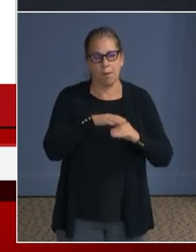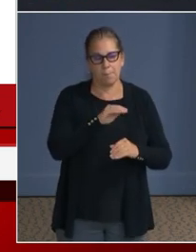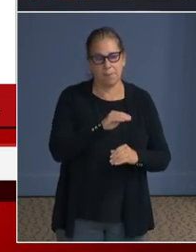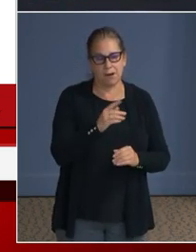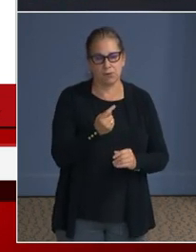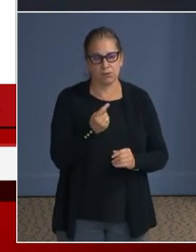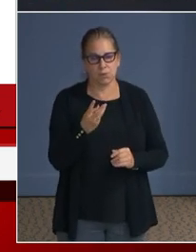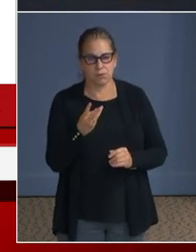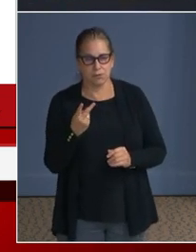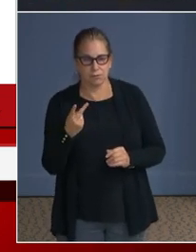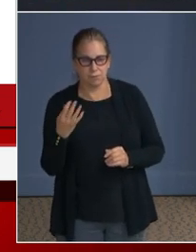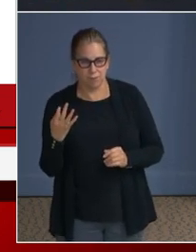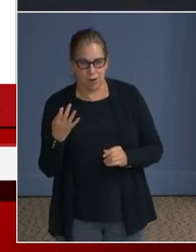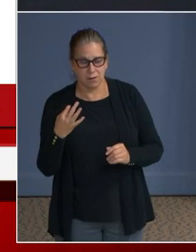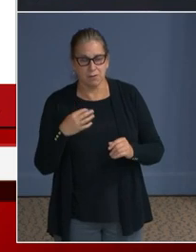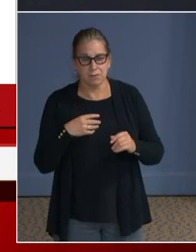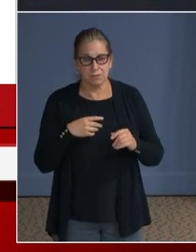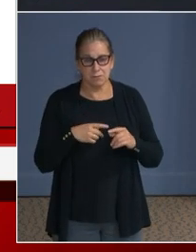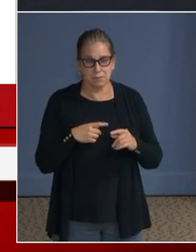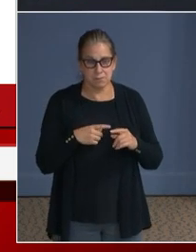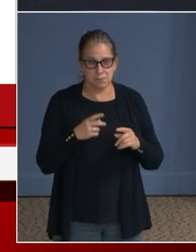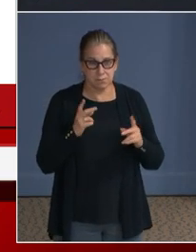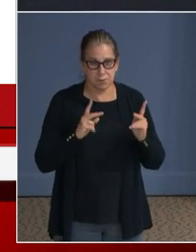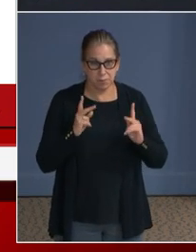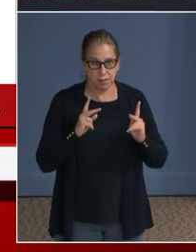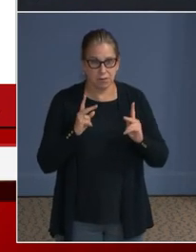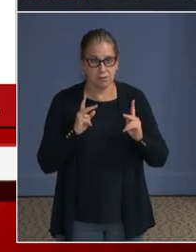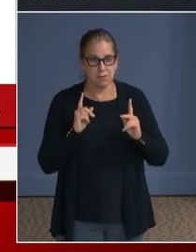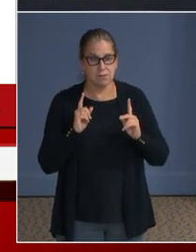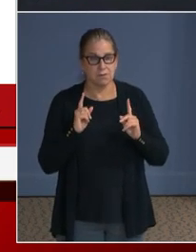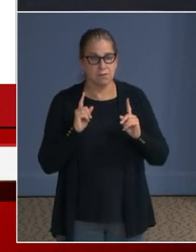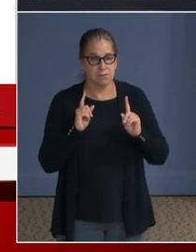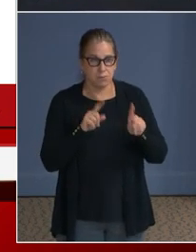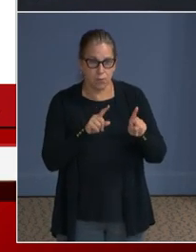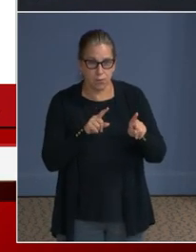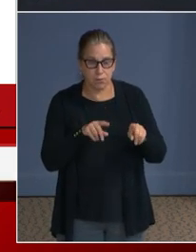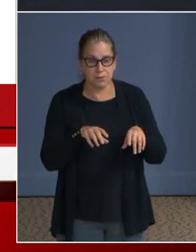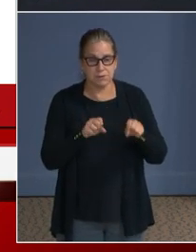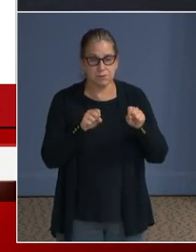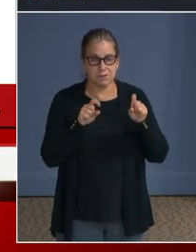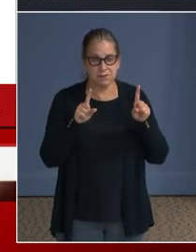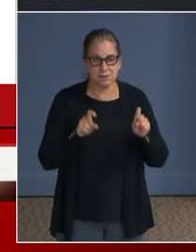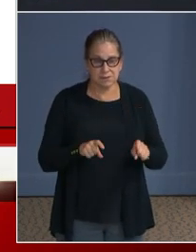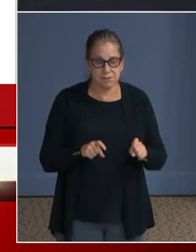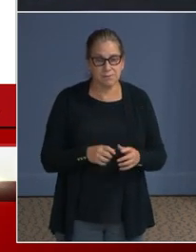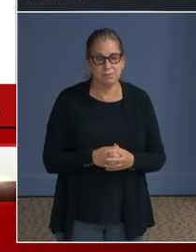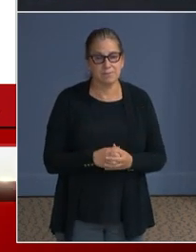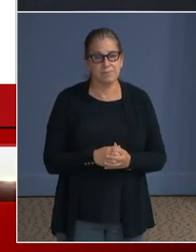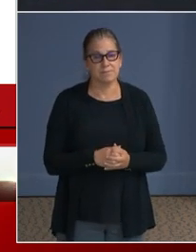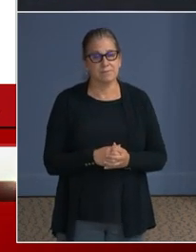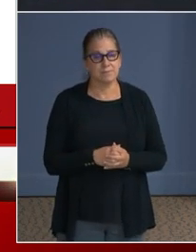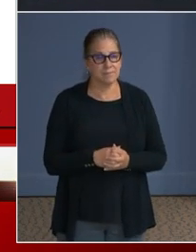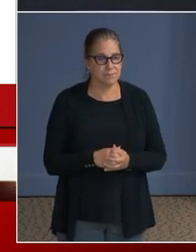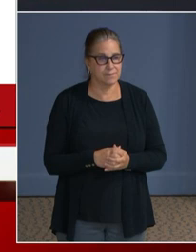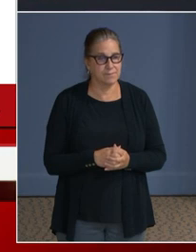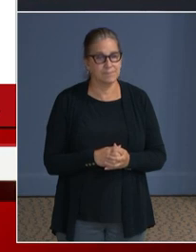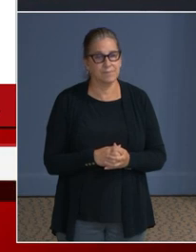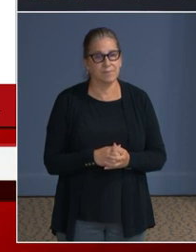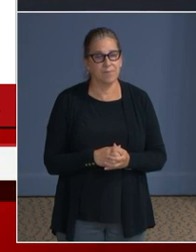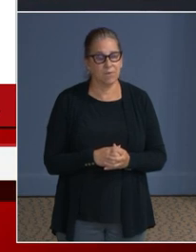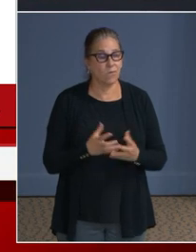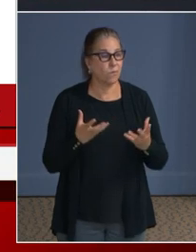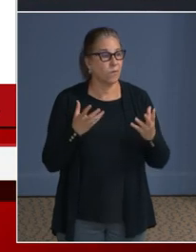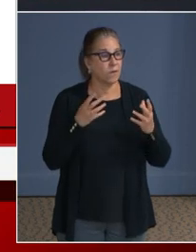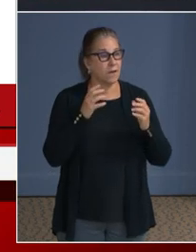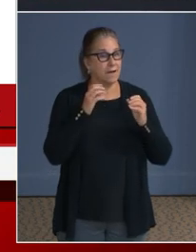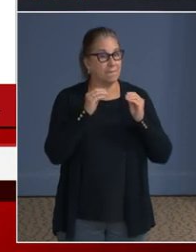smaller. And if the total denominator is smaller, you'd always have a higher test positivity rate on